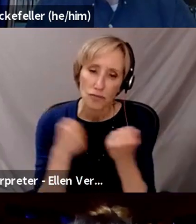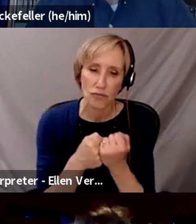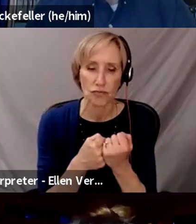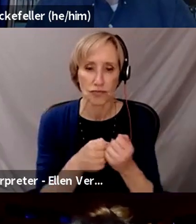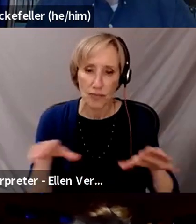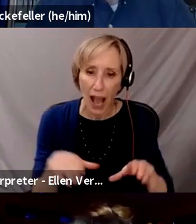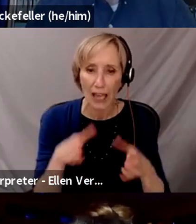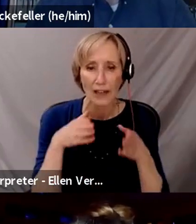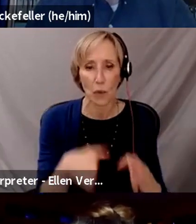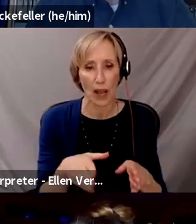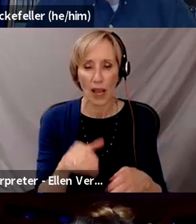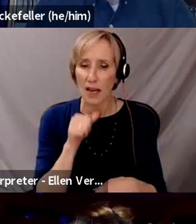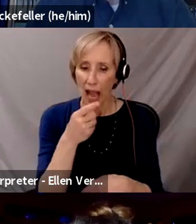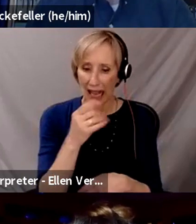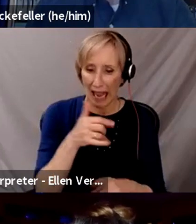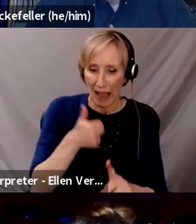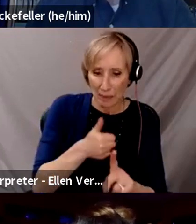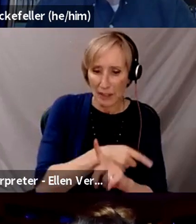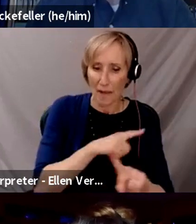answer first.